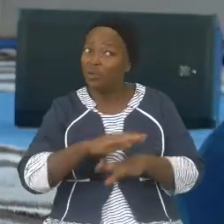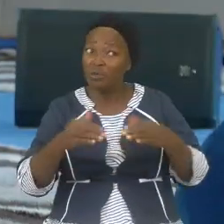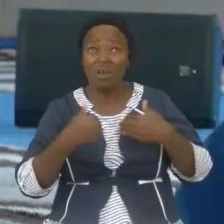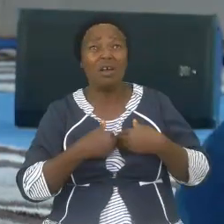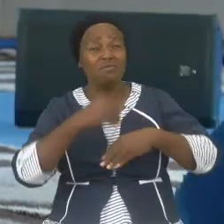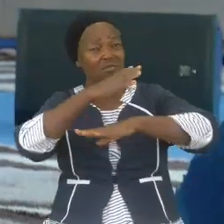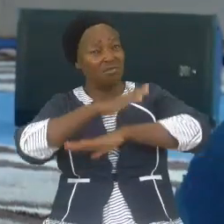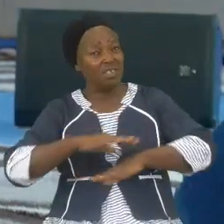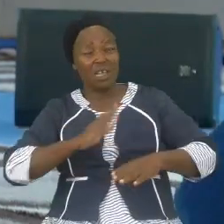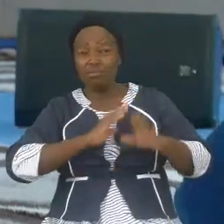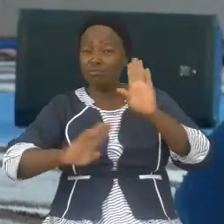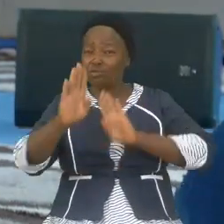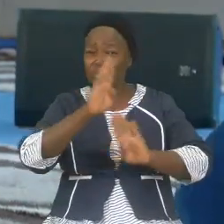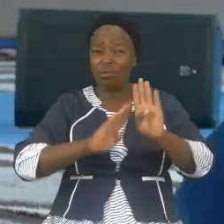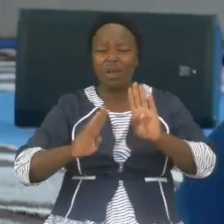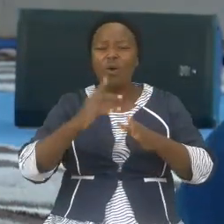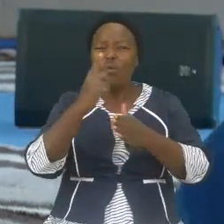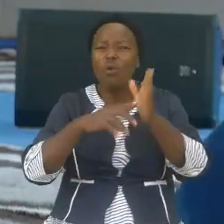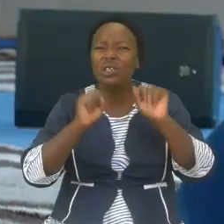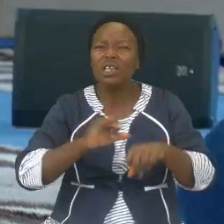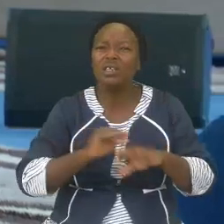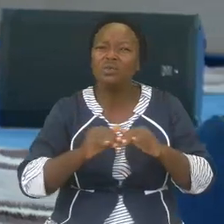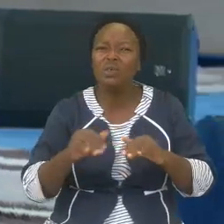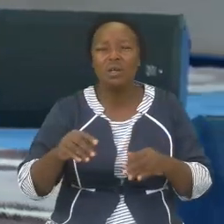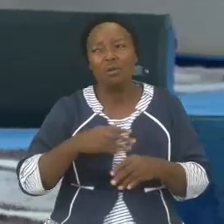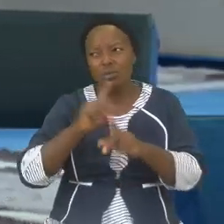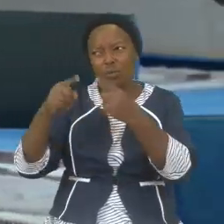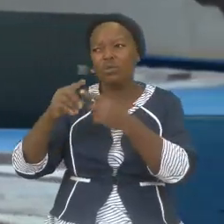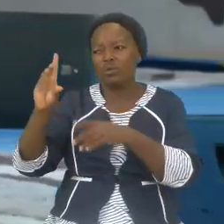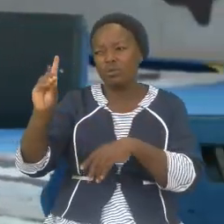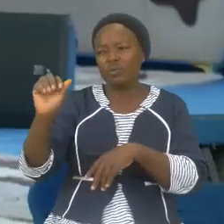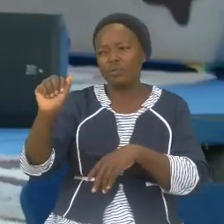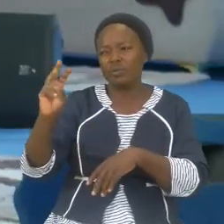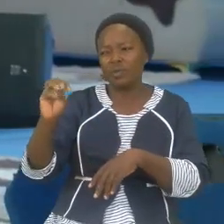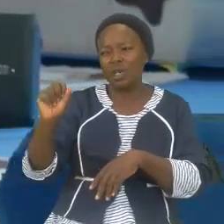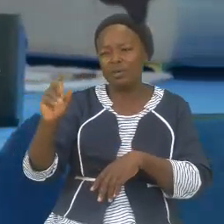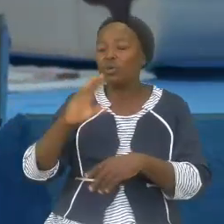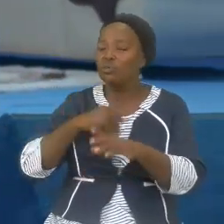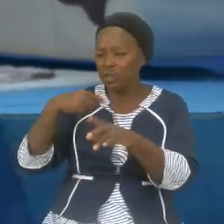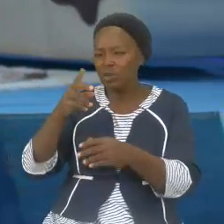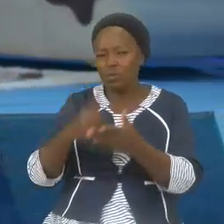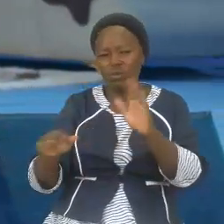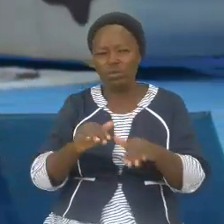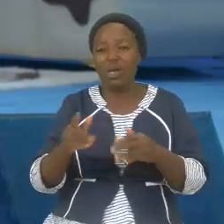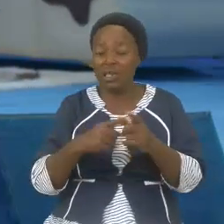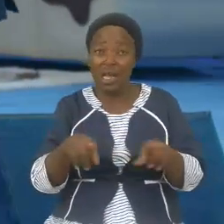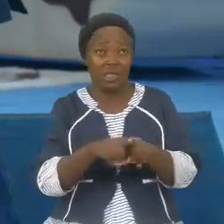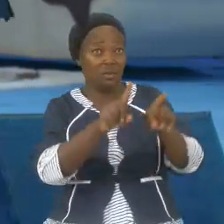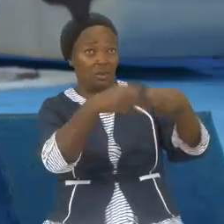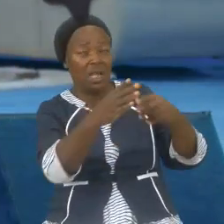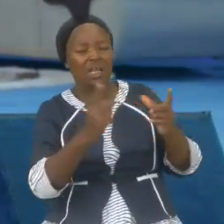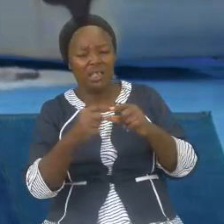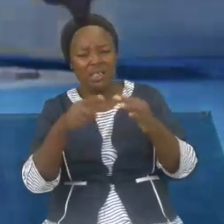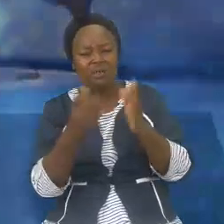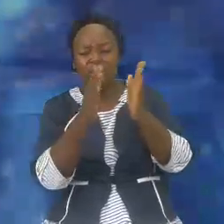I do? Go to Damascus. I shall be shown you what you will do. And now as he got there, he prayed to the God of heaven. And he prayed